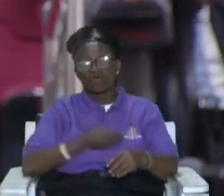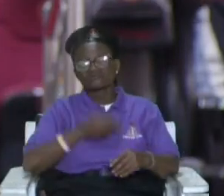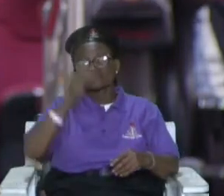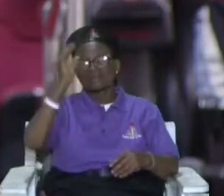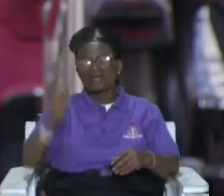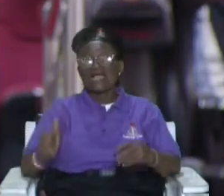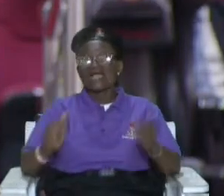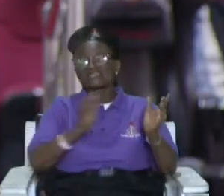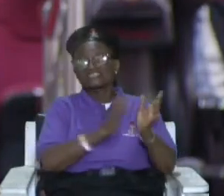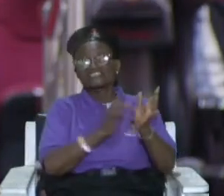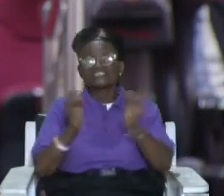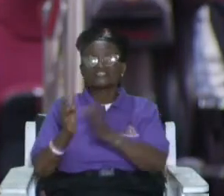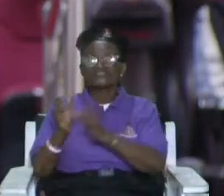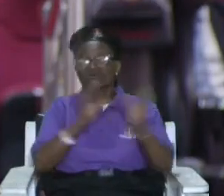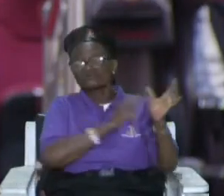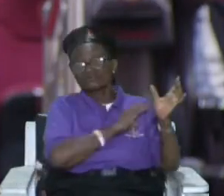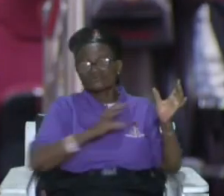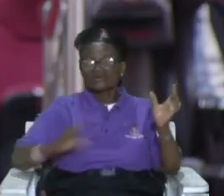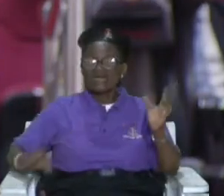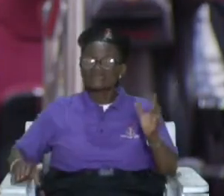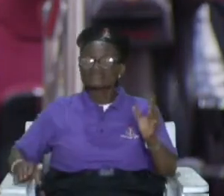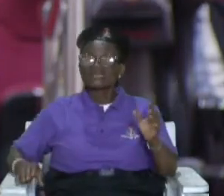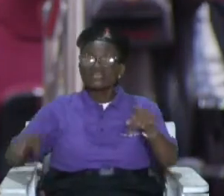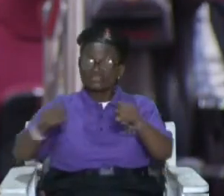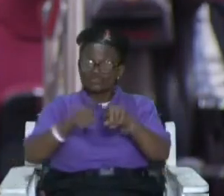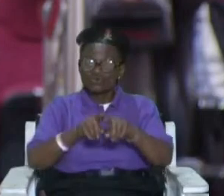Now, what can the rod do?